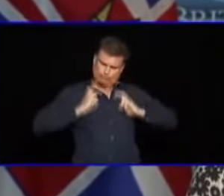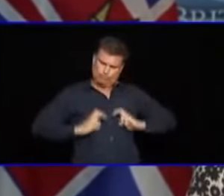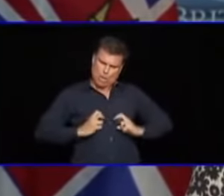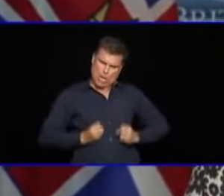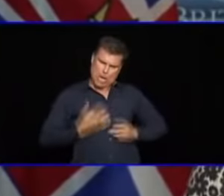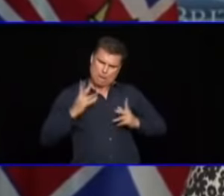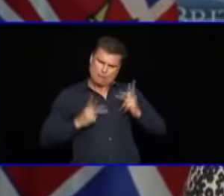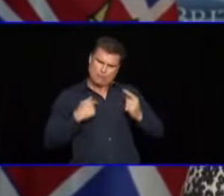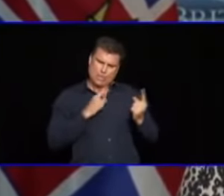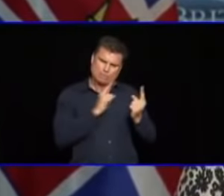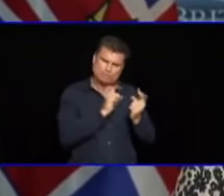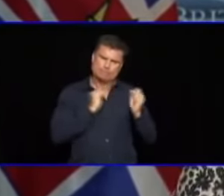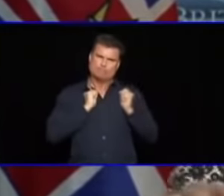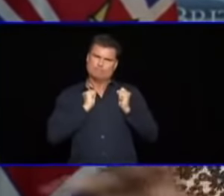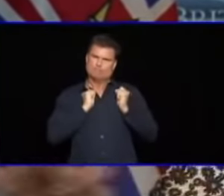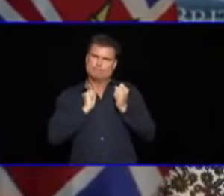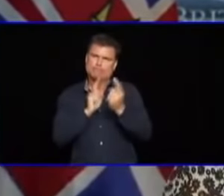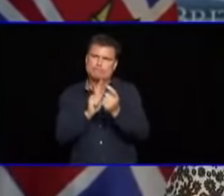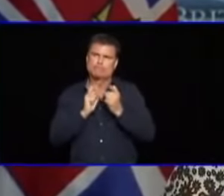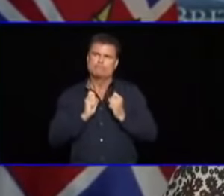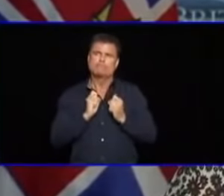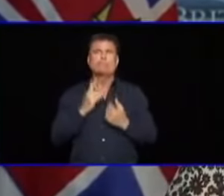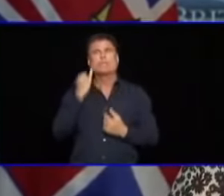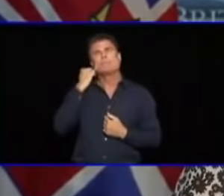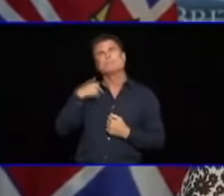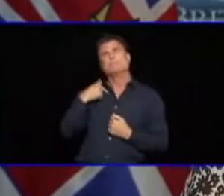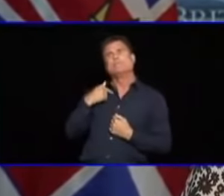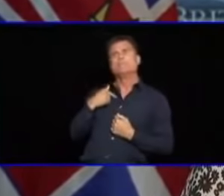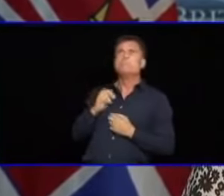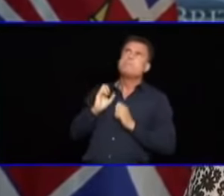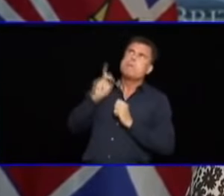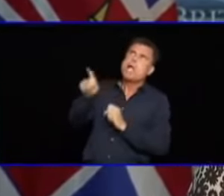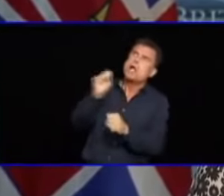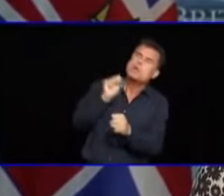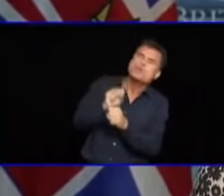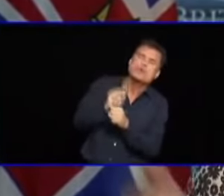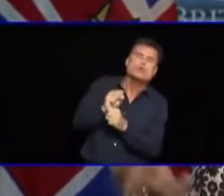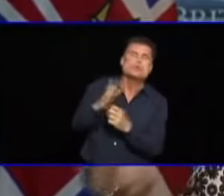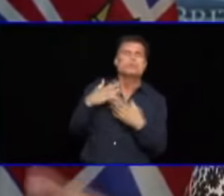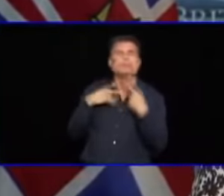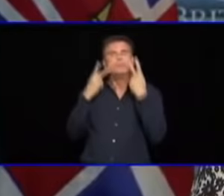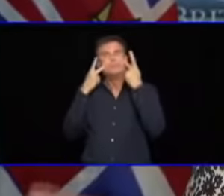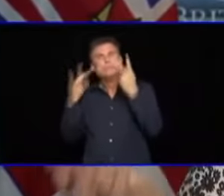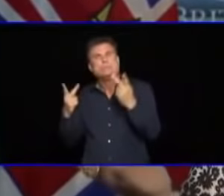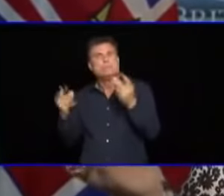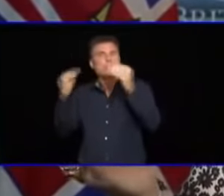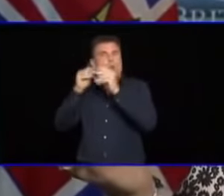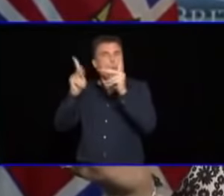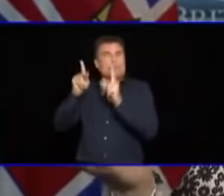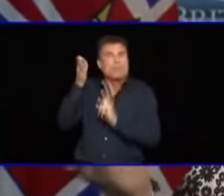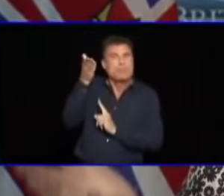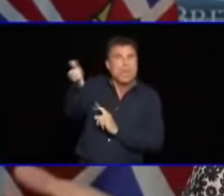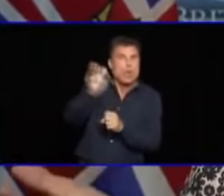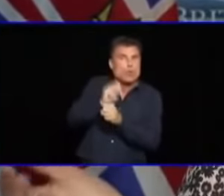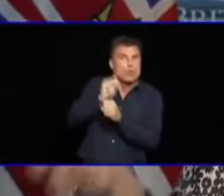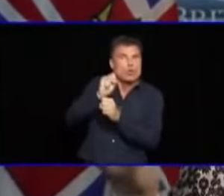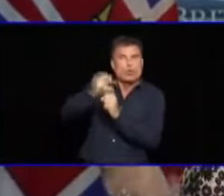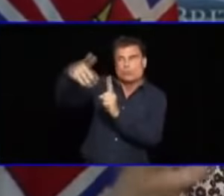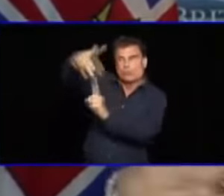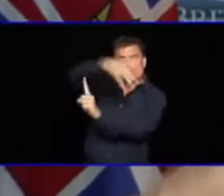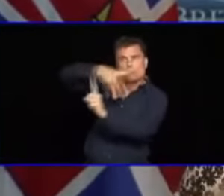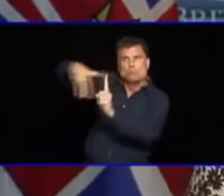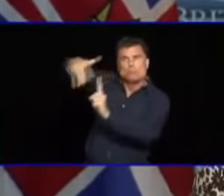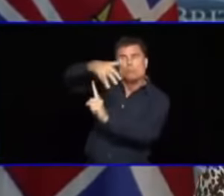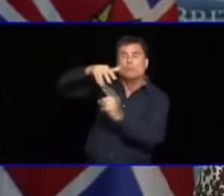to work, then you need to reduce your contacts in other areas. We need to find that personal balance, and